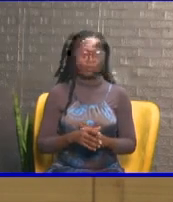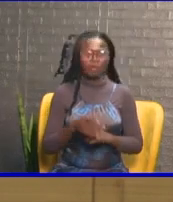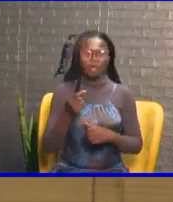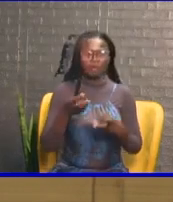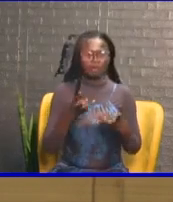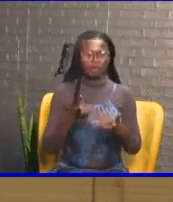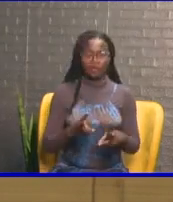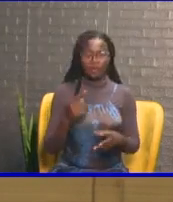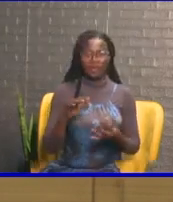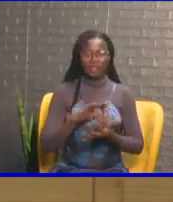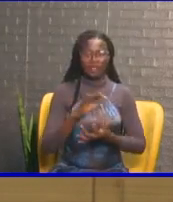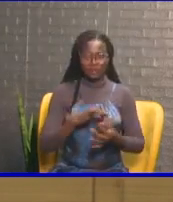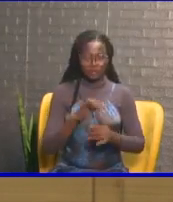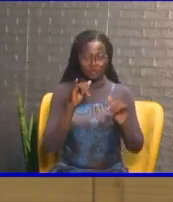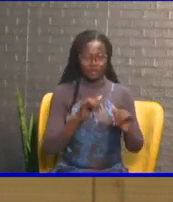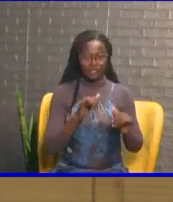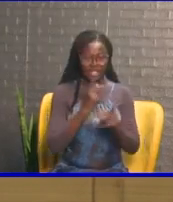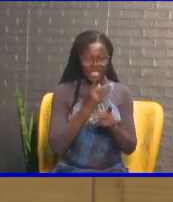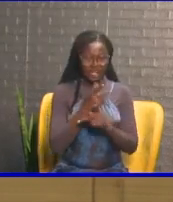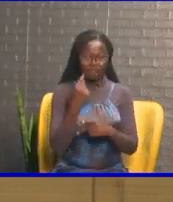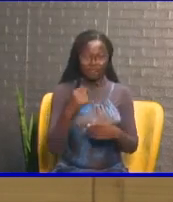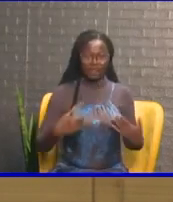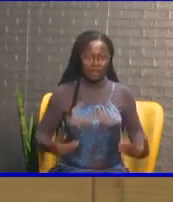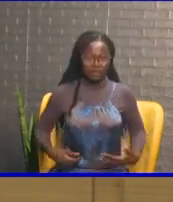which the spirit sustains the body is through joy.